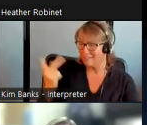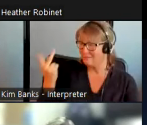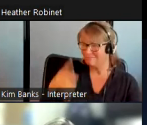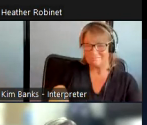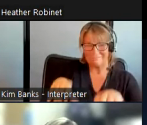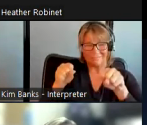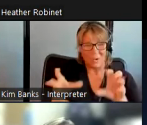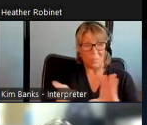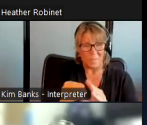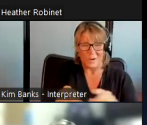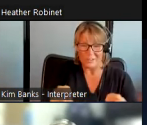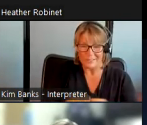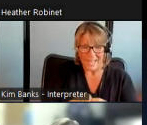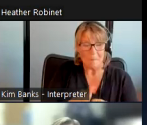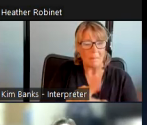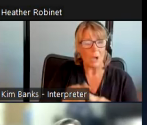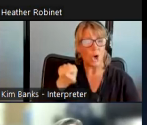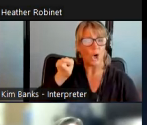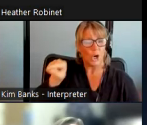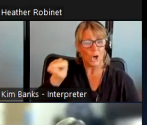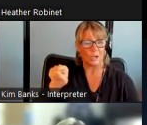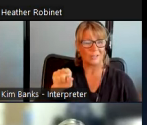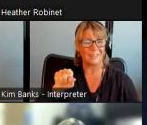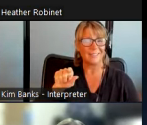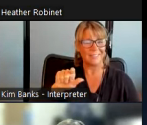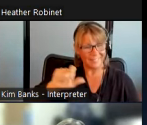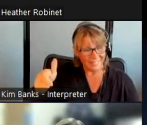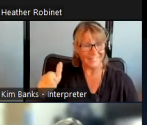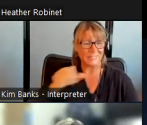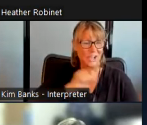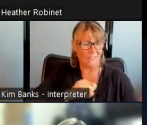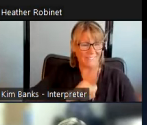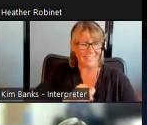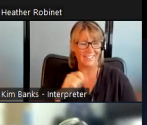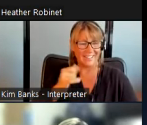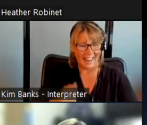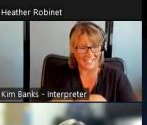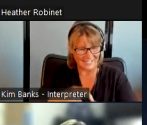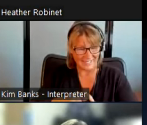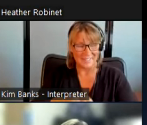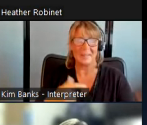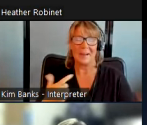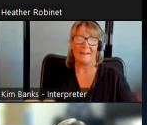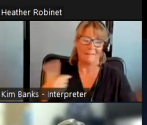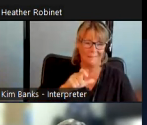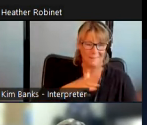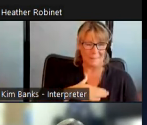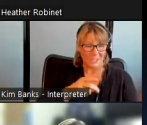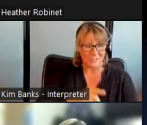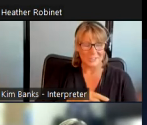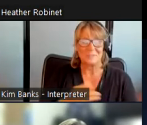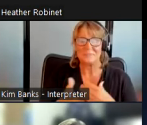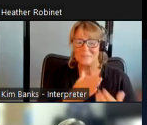webinar, this happened to her. Yeah. So, if you need me to jump in, Robin, just say so if you need a break for a minute. thank you. So I